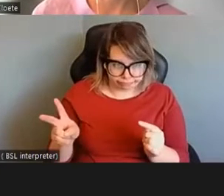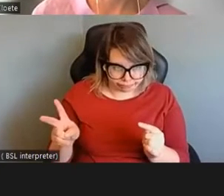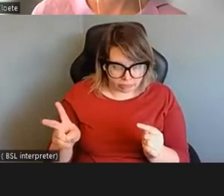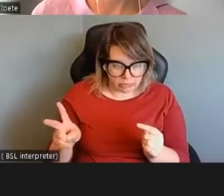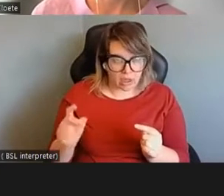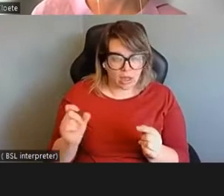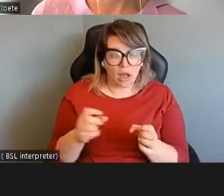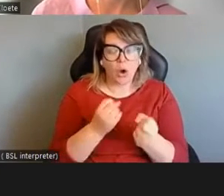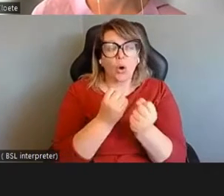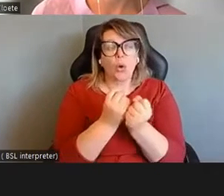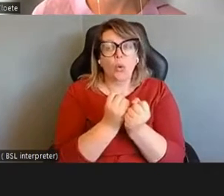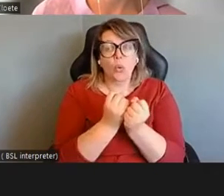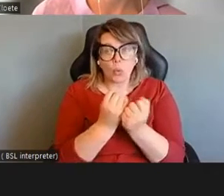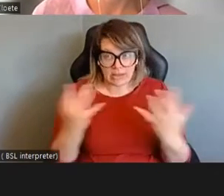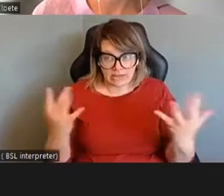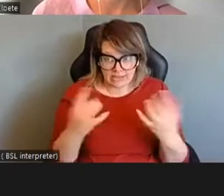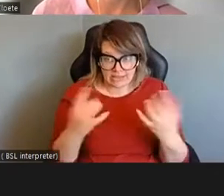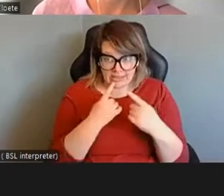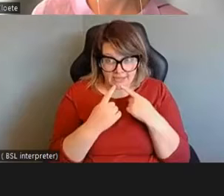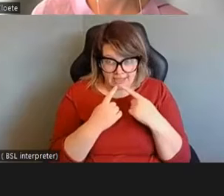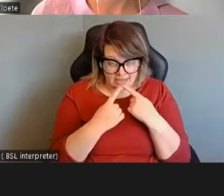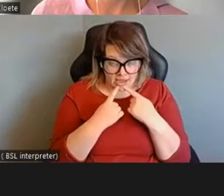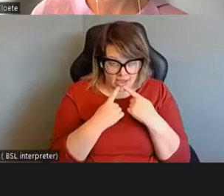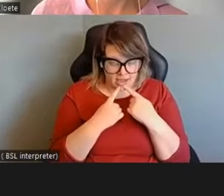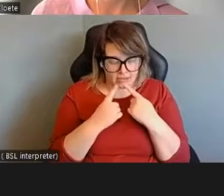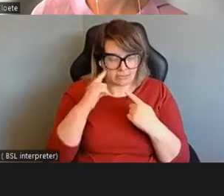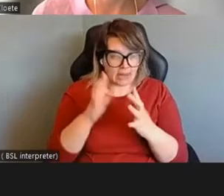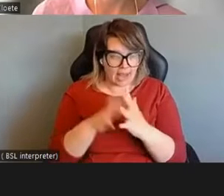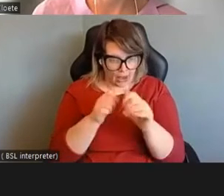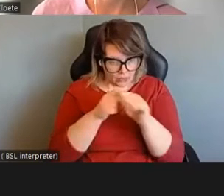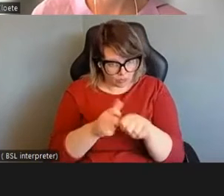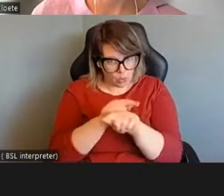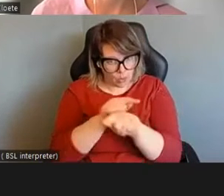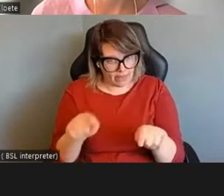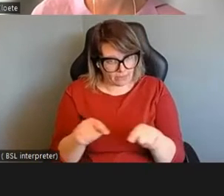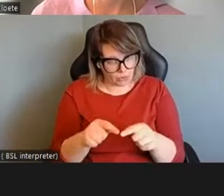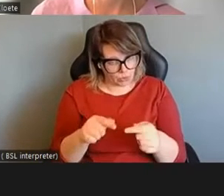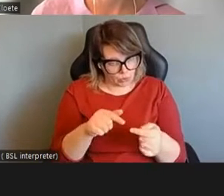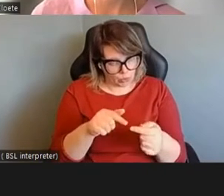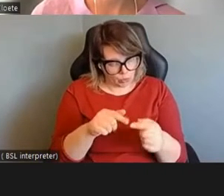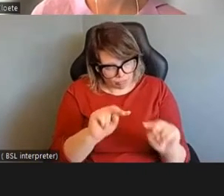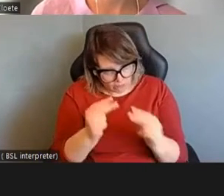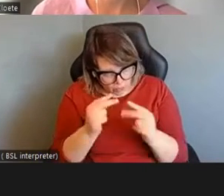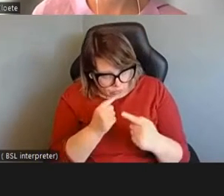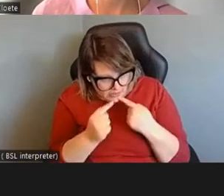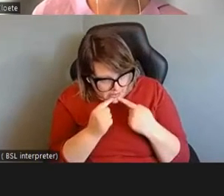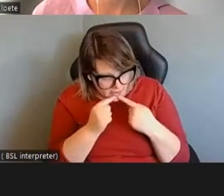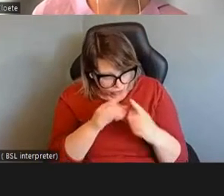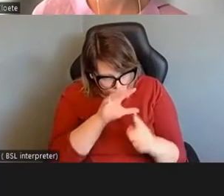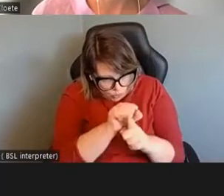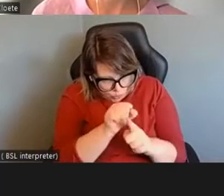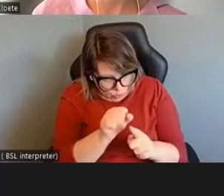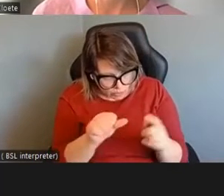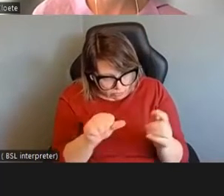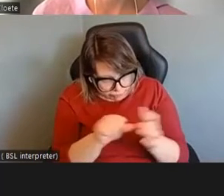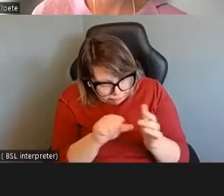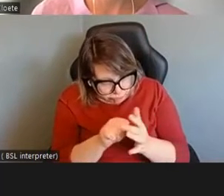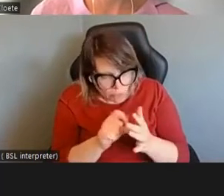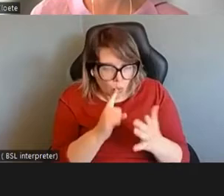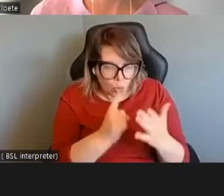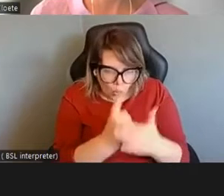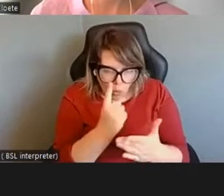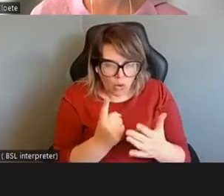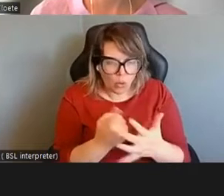data, supporting community members to review their data to see whether there are any cleanup or refining